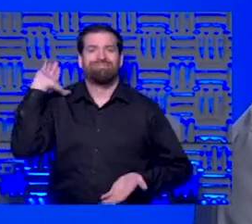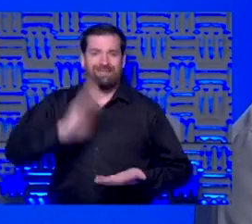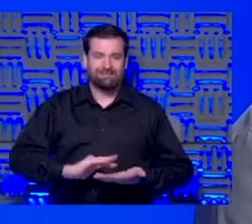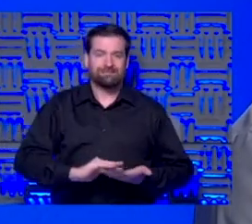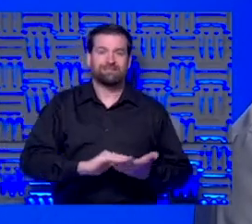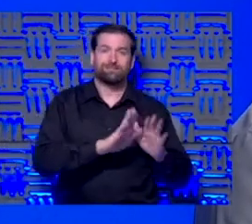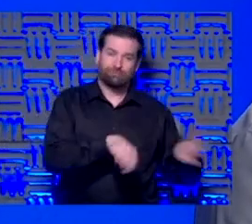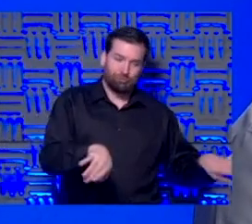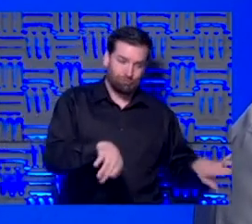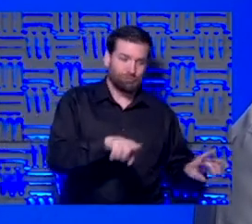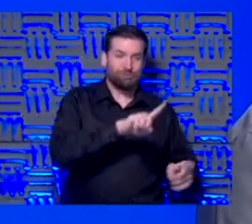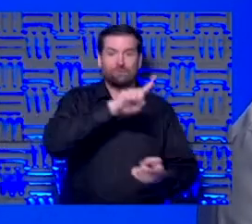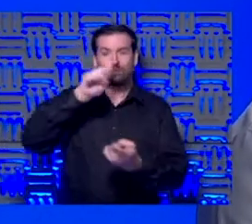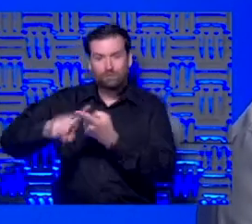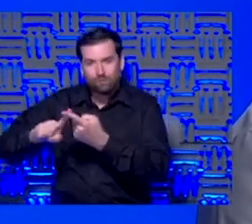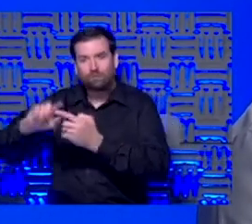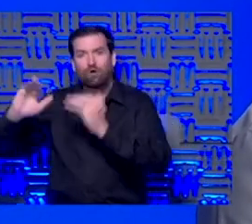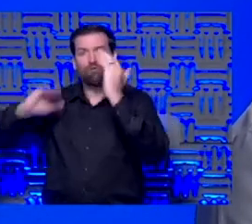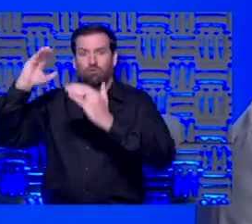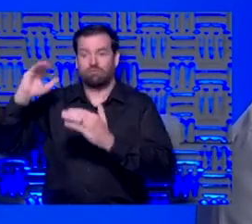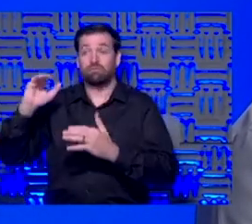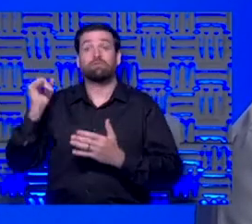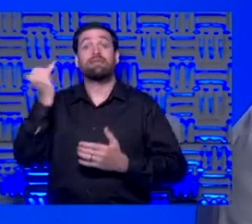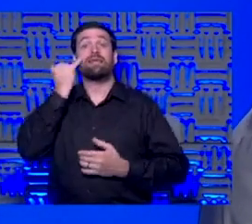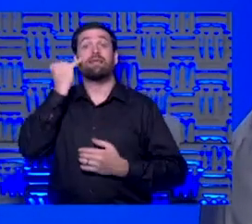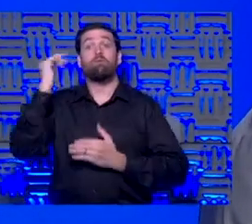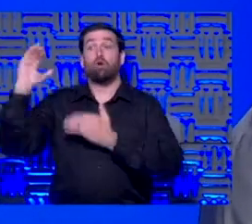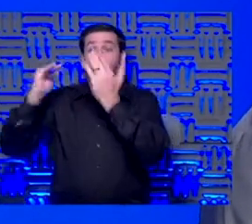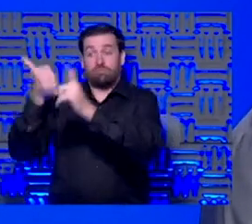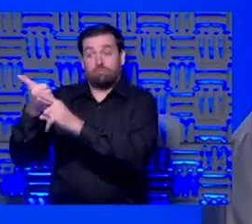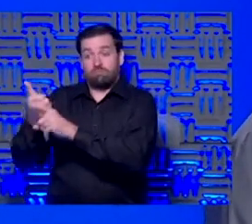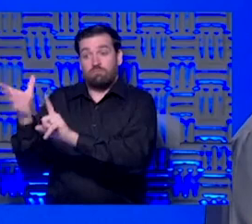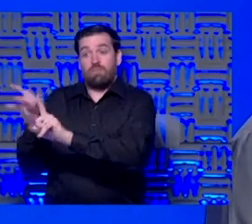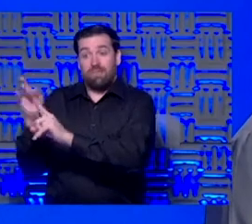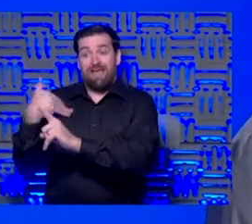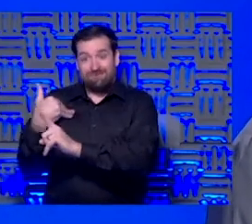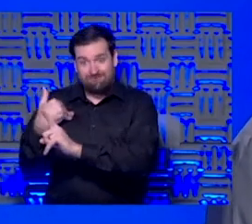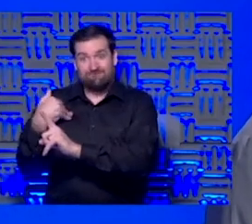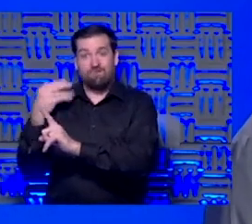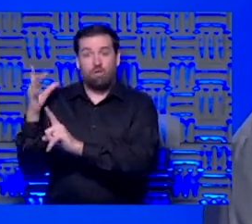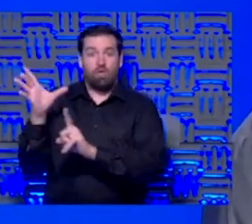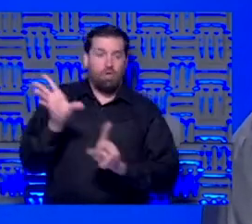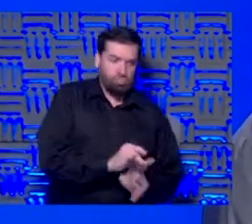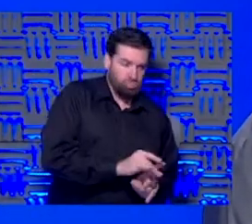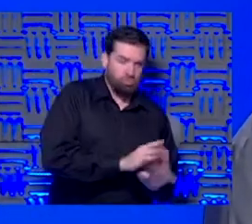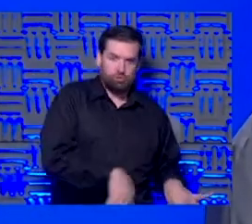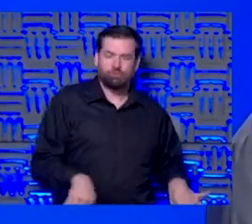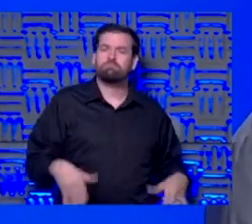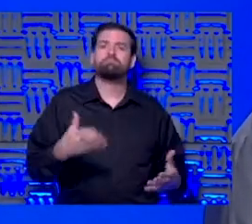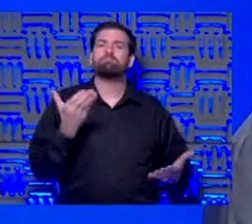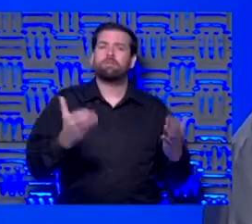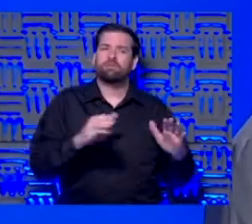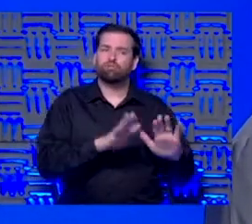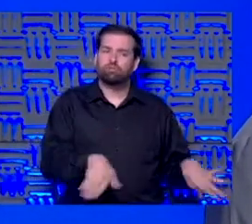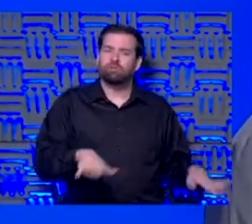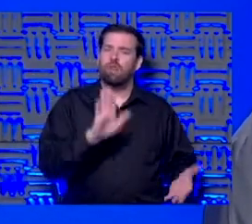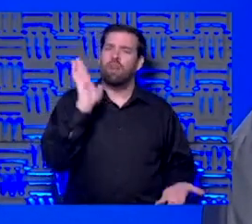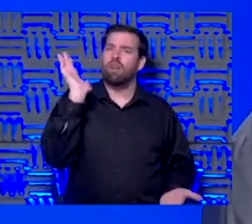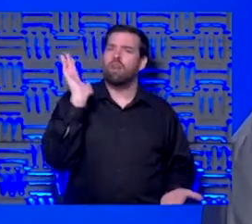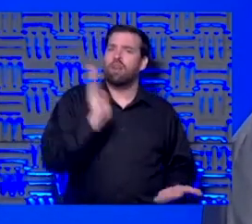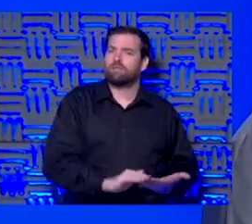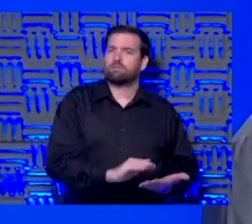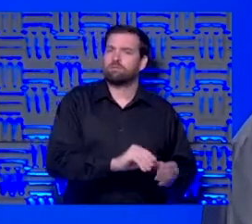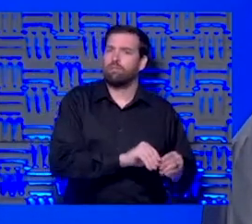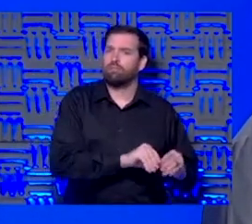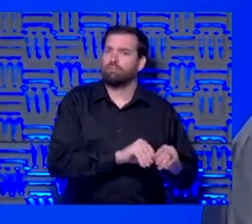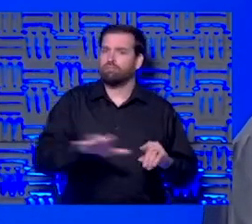to the adults is much less, say, if an adult has it and brings it to the house. So that's indirect evidence saying, well, maybe the children don't spread it as less. We